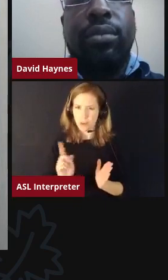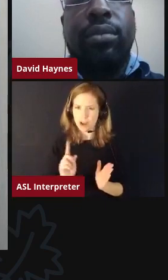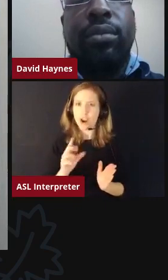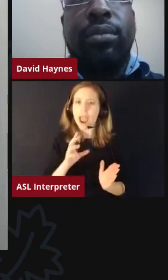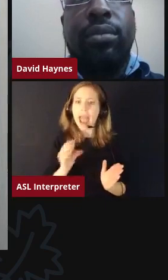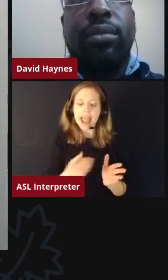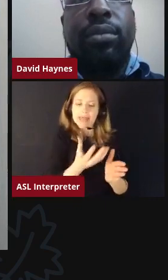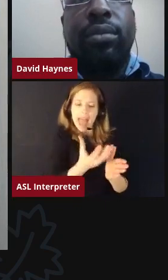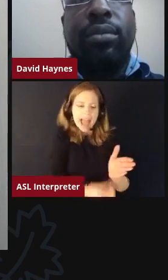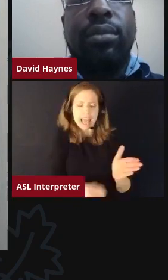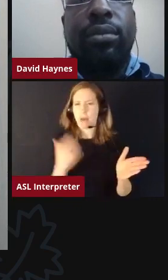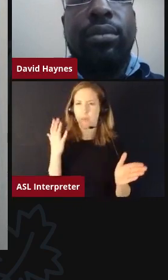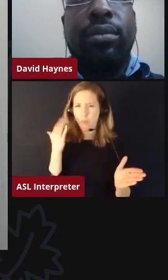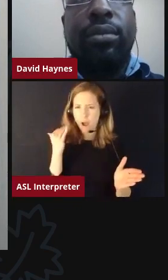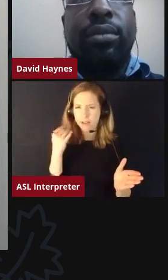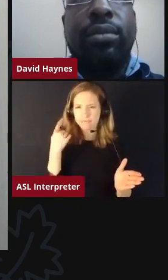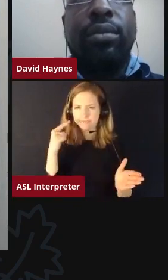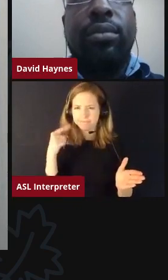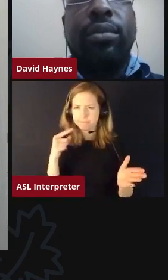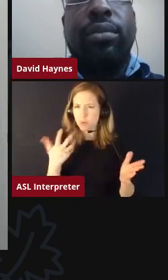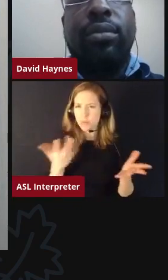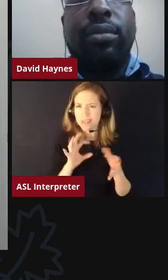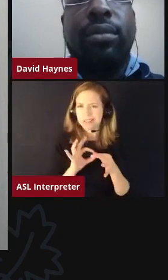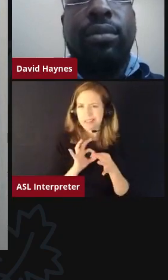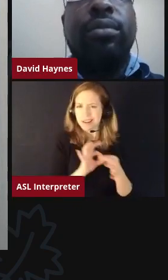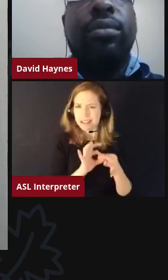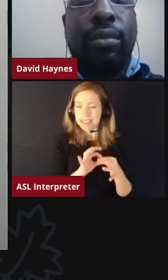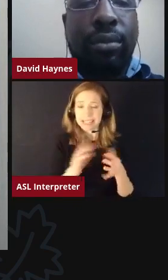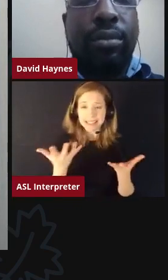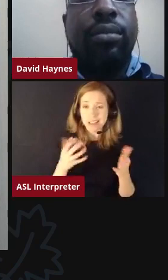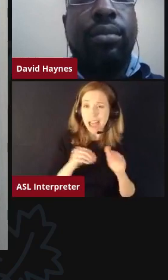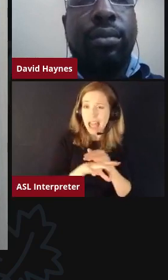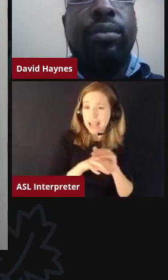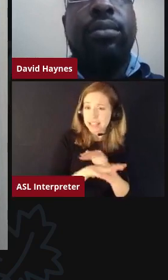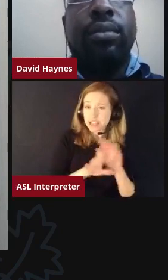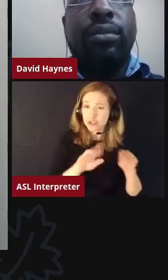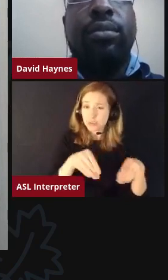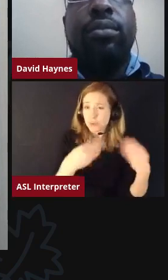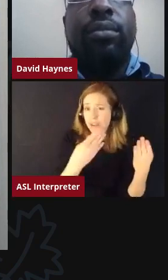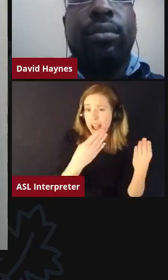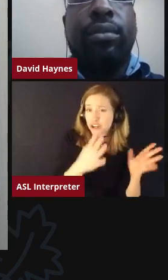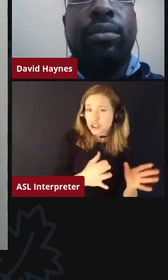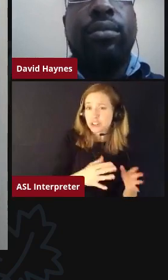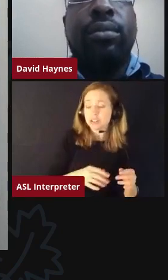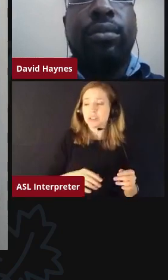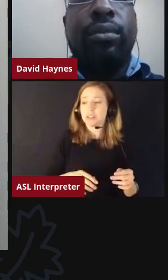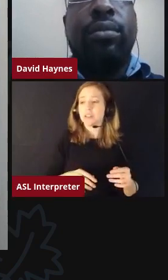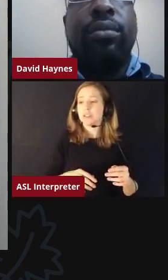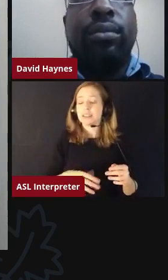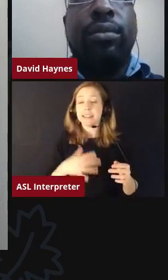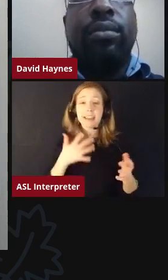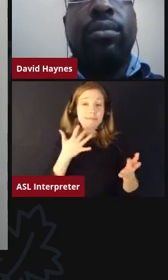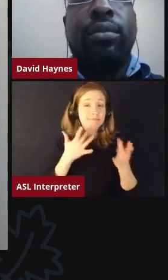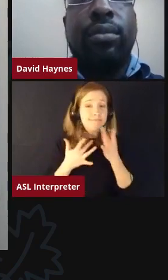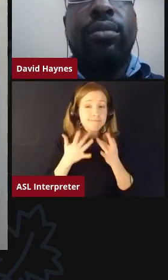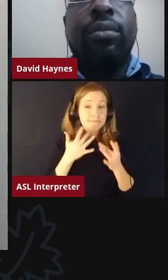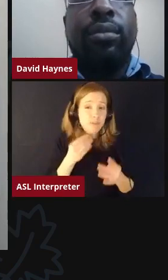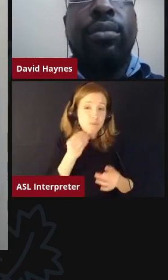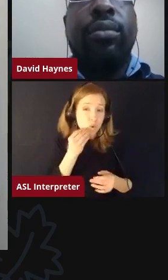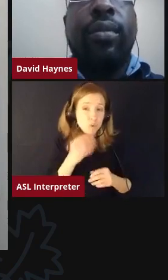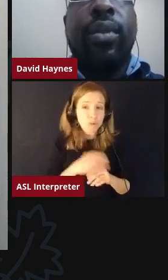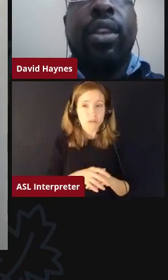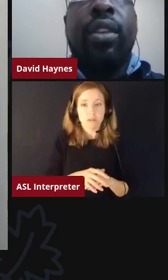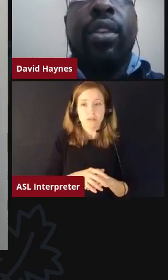to, such as lack of access to providers, lack of food and food deserts, and